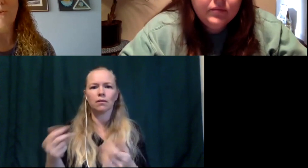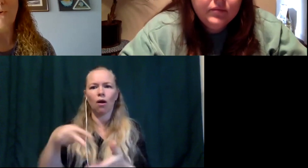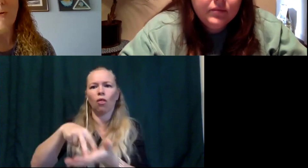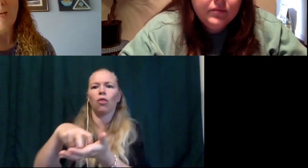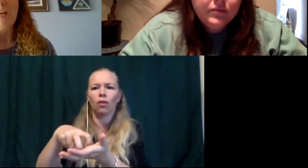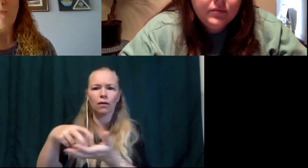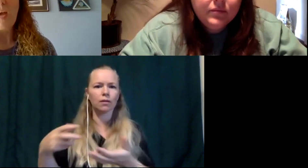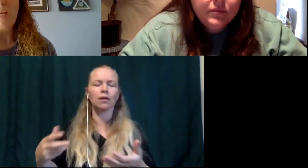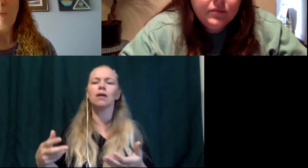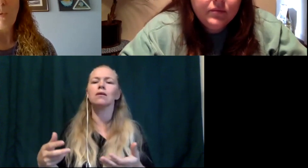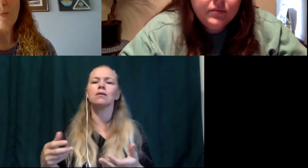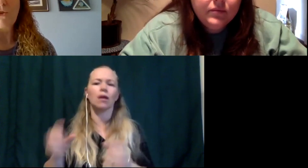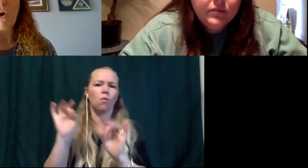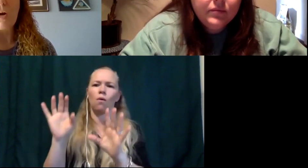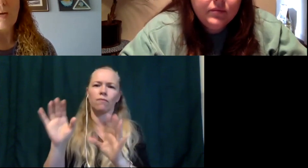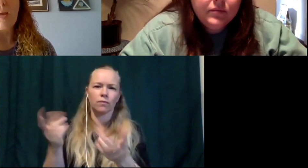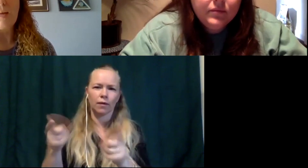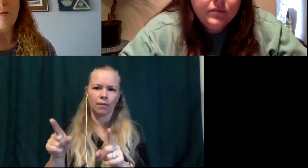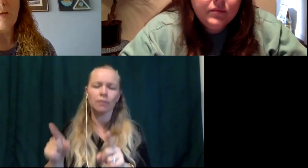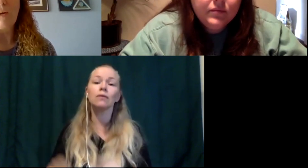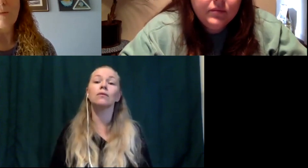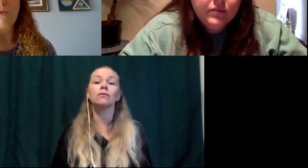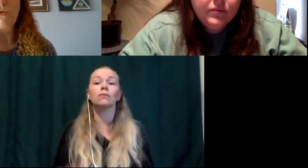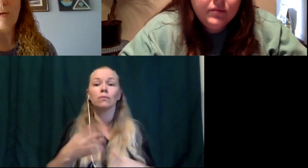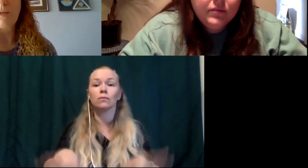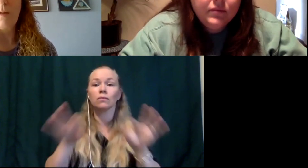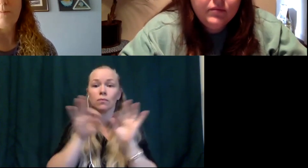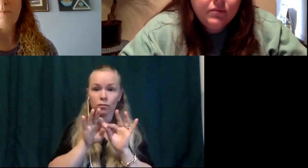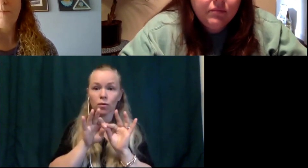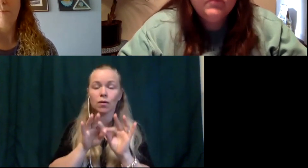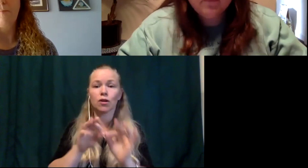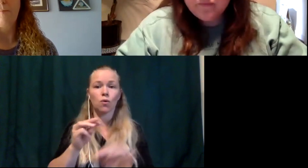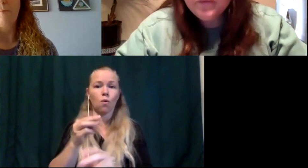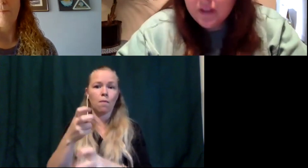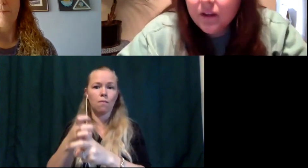mission. So you've got to keep your bones strong and your muscles strong as well.